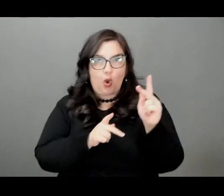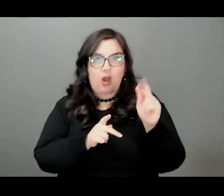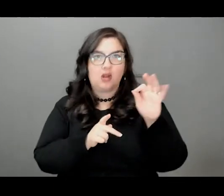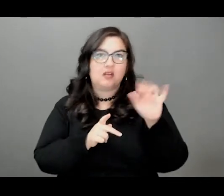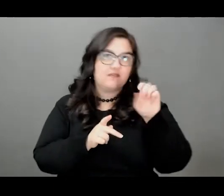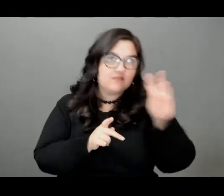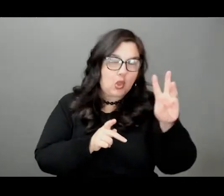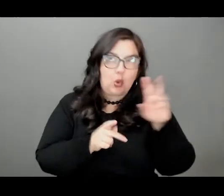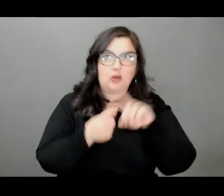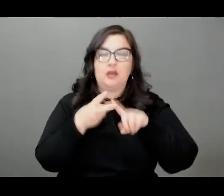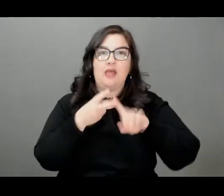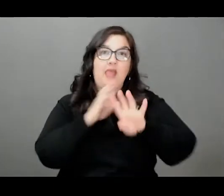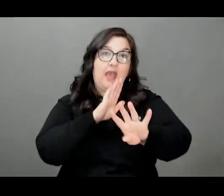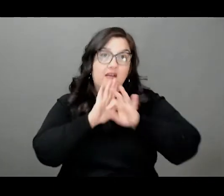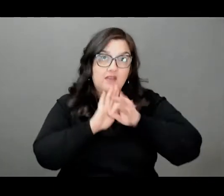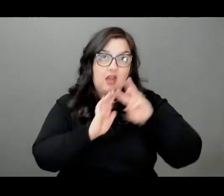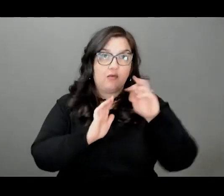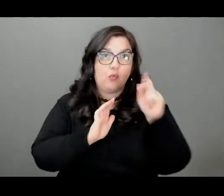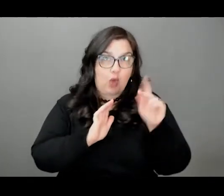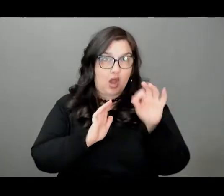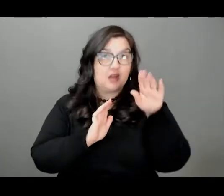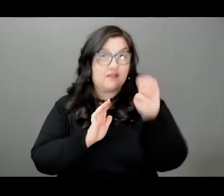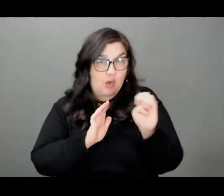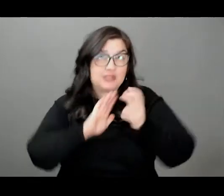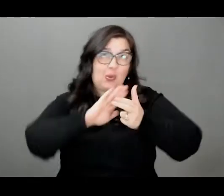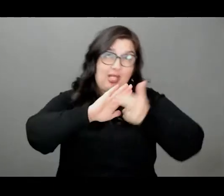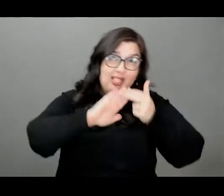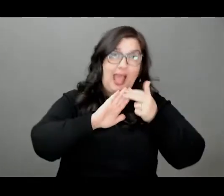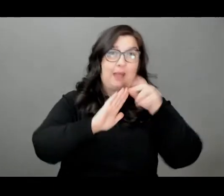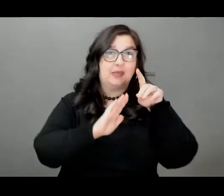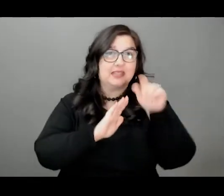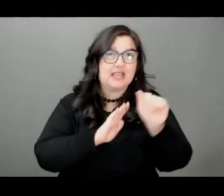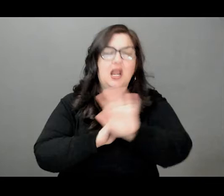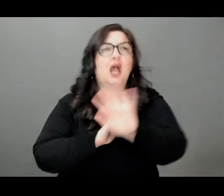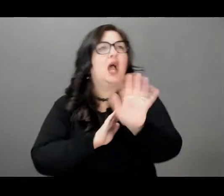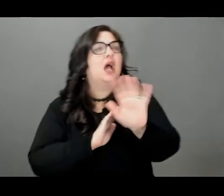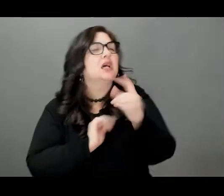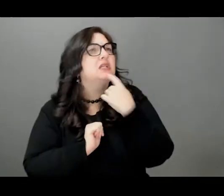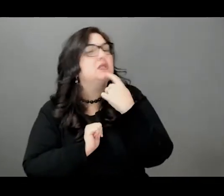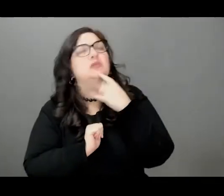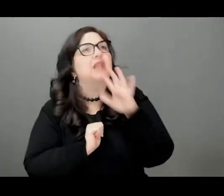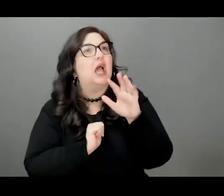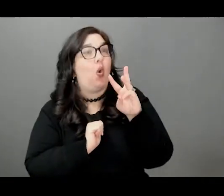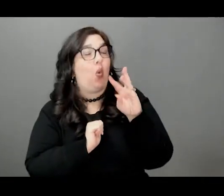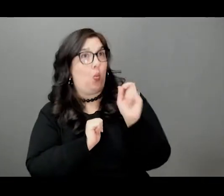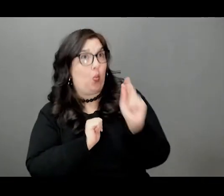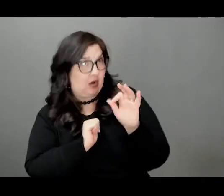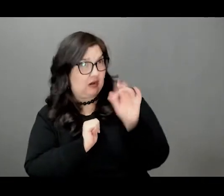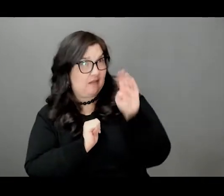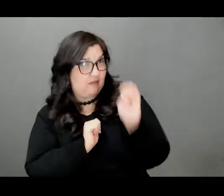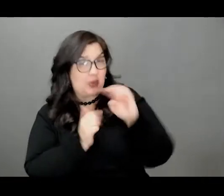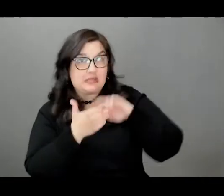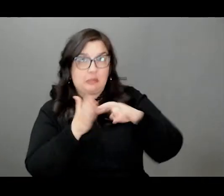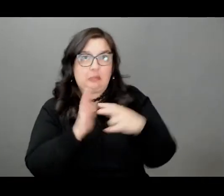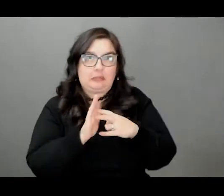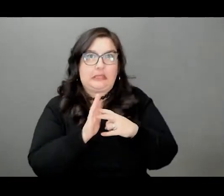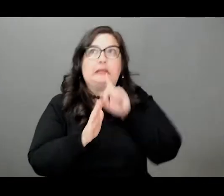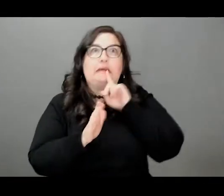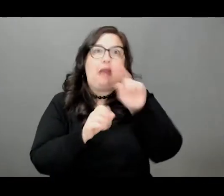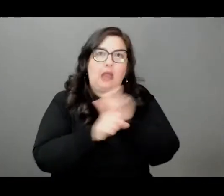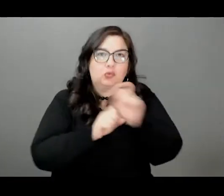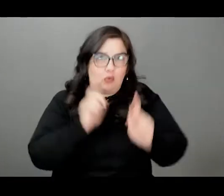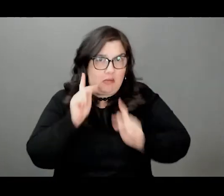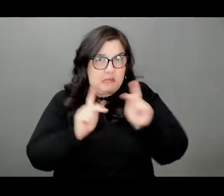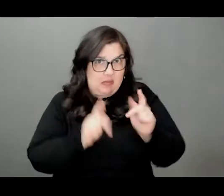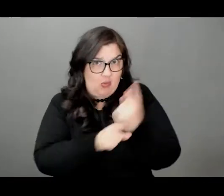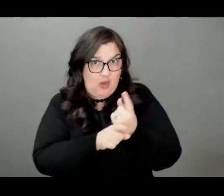platform, then stitch together a labeling workflow, then select a workforce who will actually label the data, and then That's manage the actual end-to-end people, right? process. When